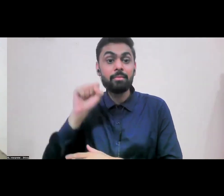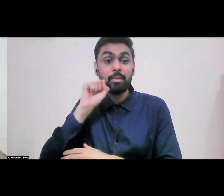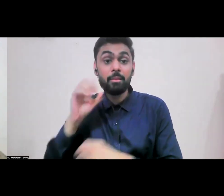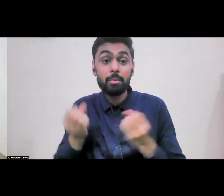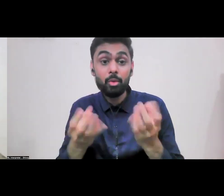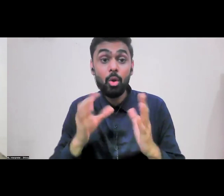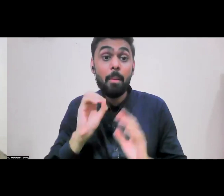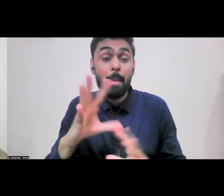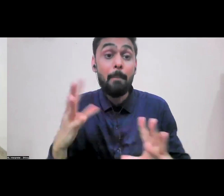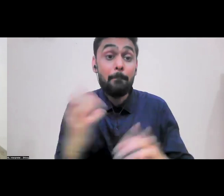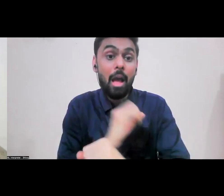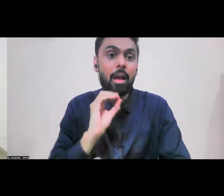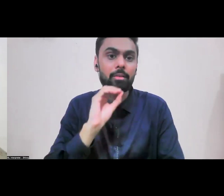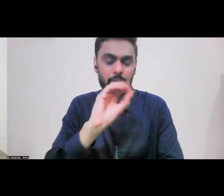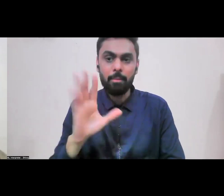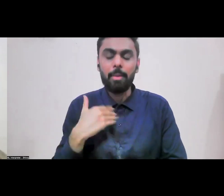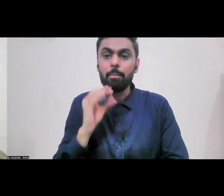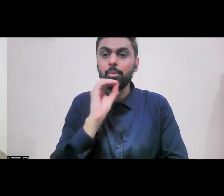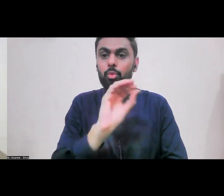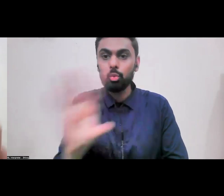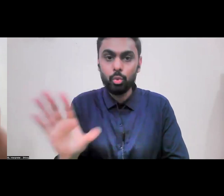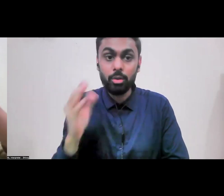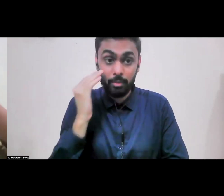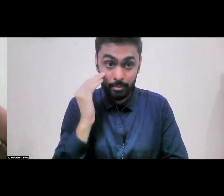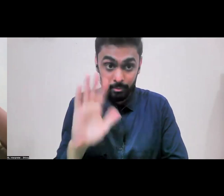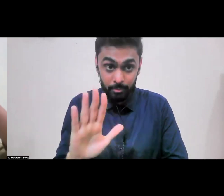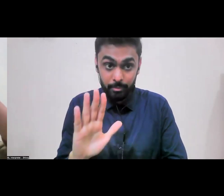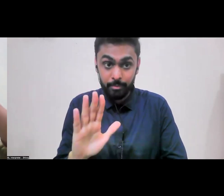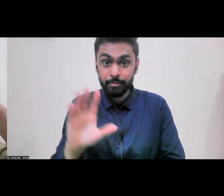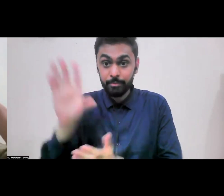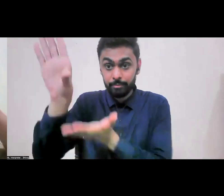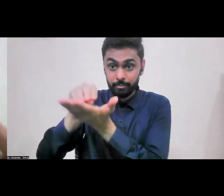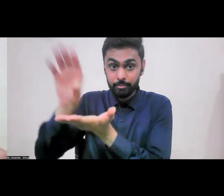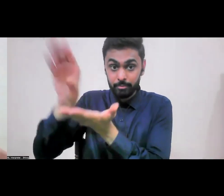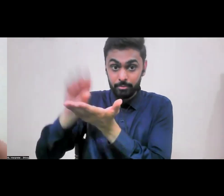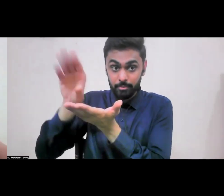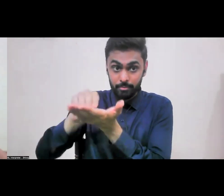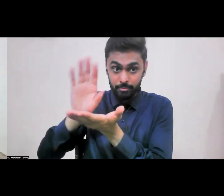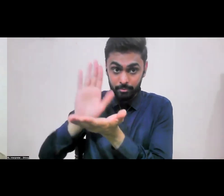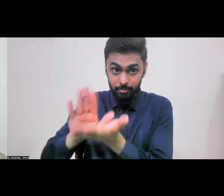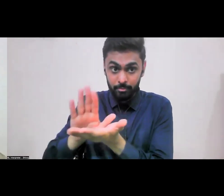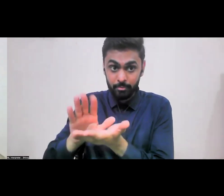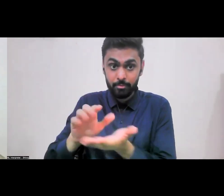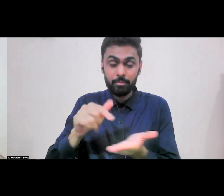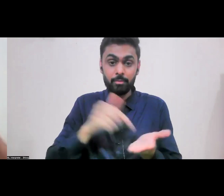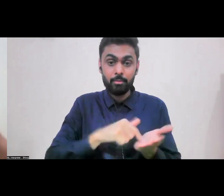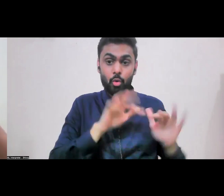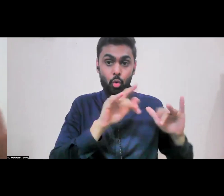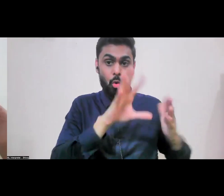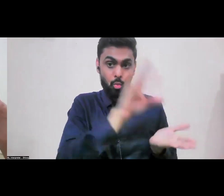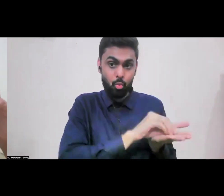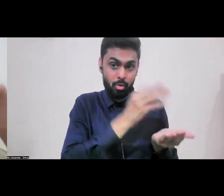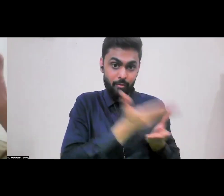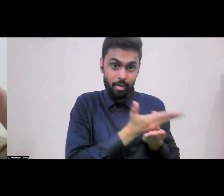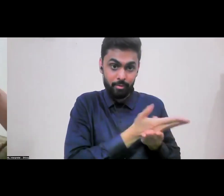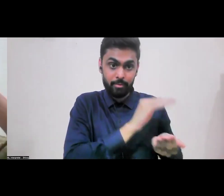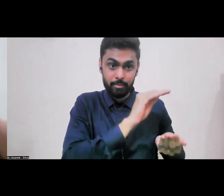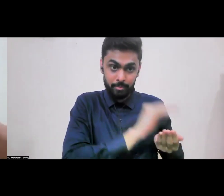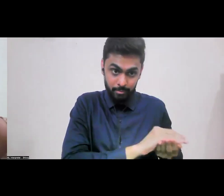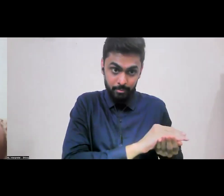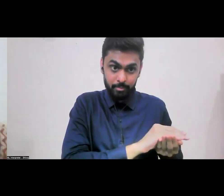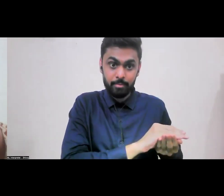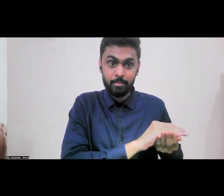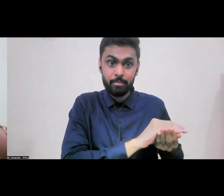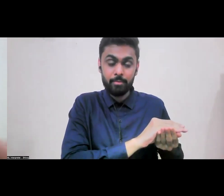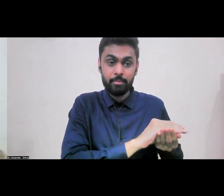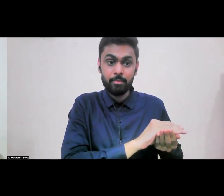Thanks, Nitin, for telling that. We will be doing the recording and we are recording it on the computer, because of which the